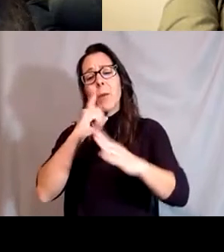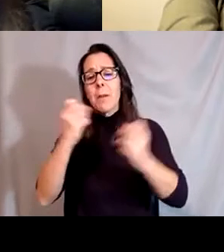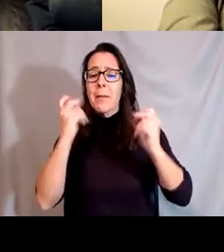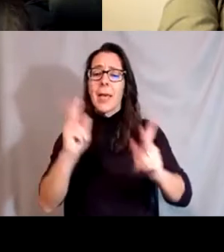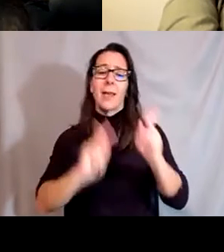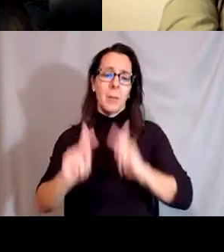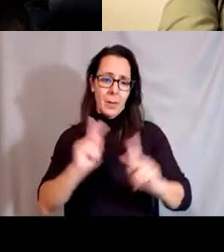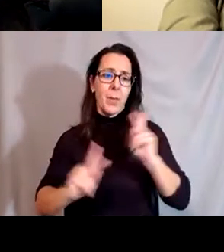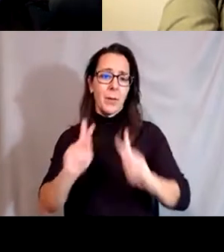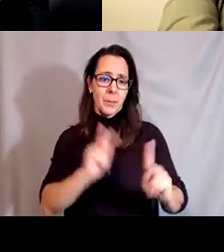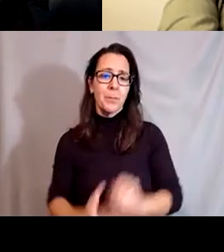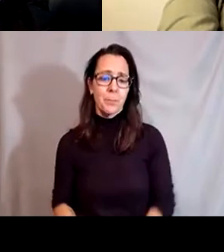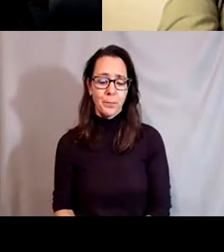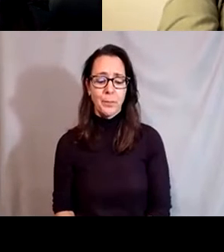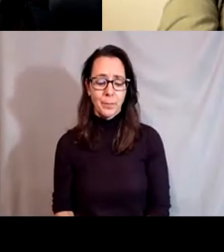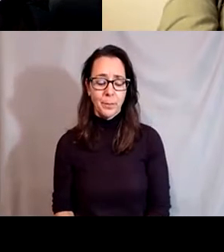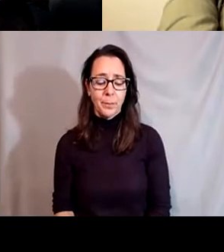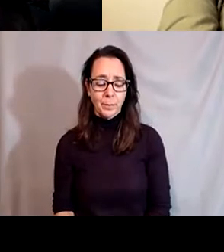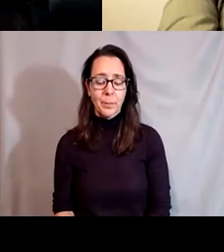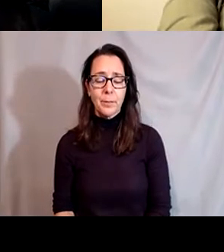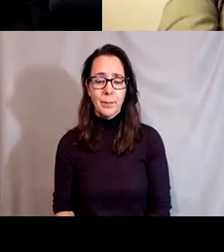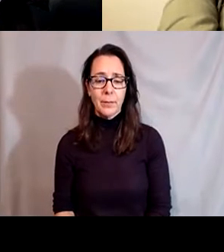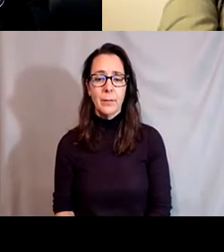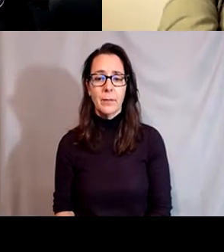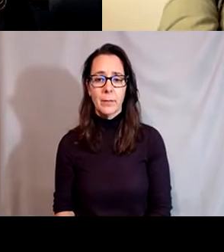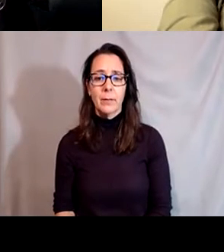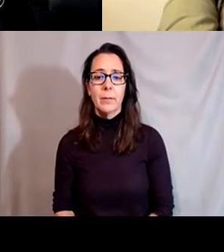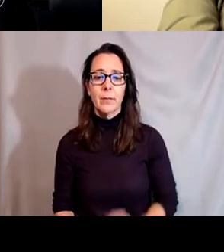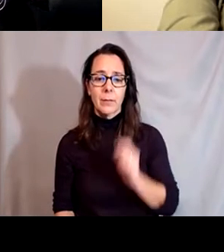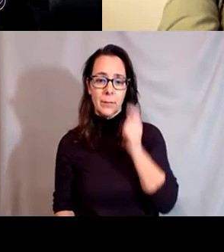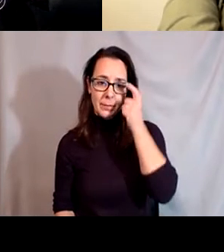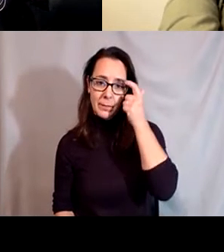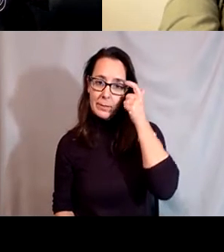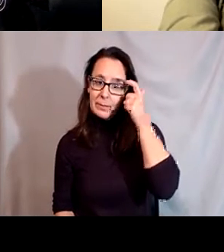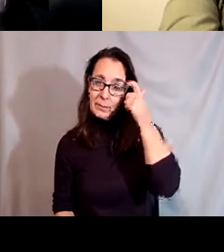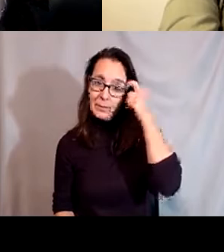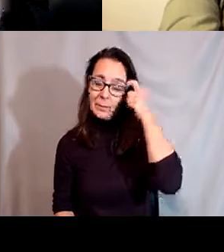people with disabilities in the party.